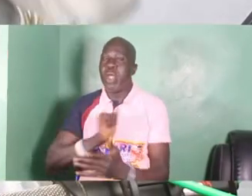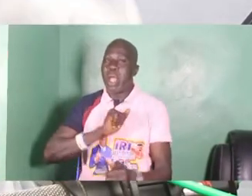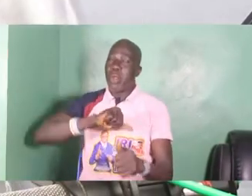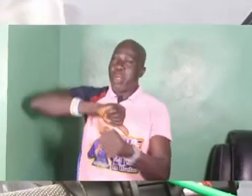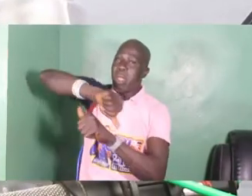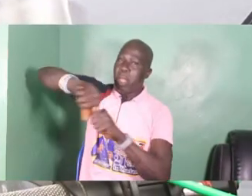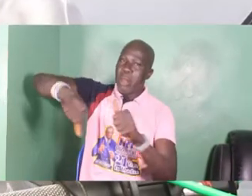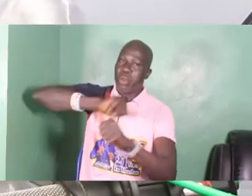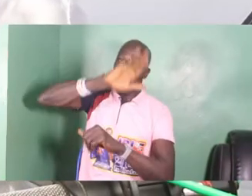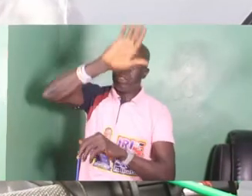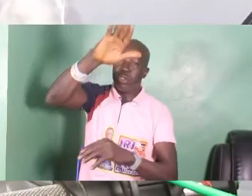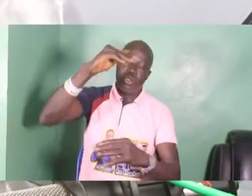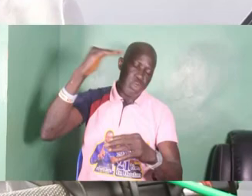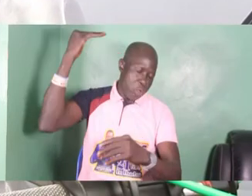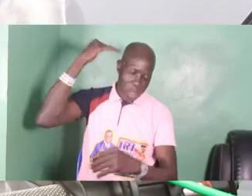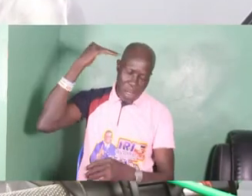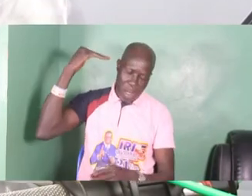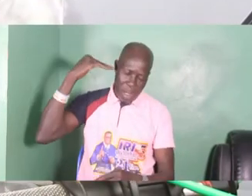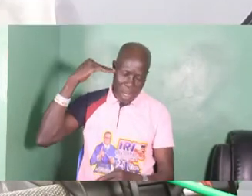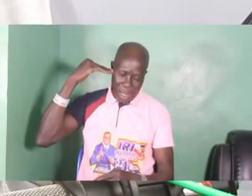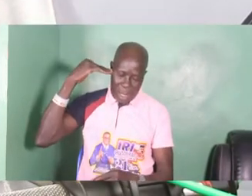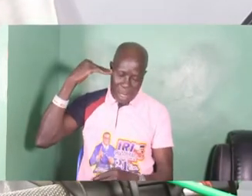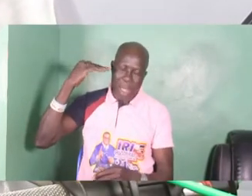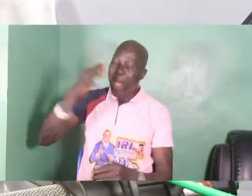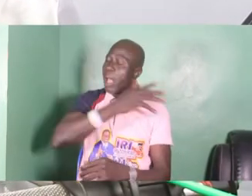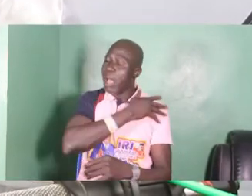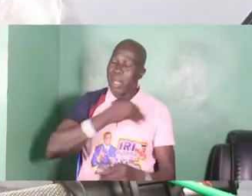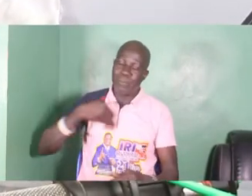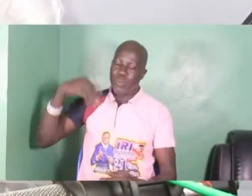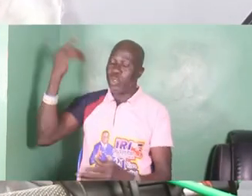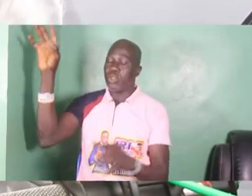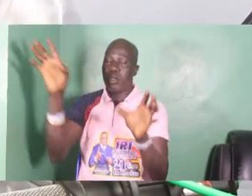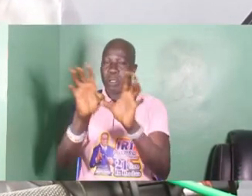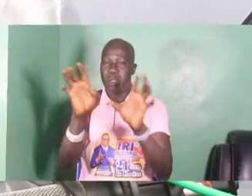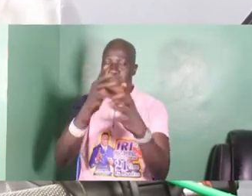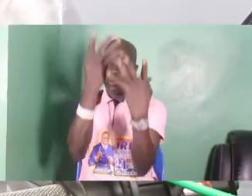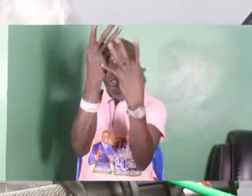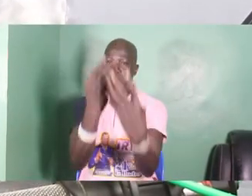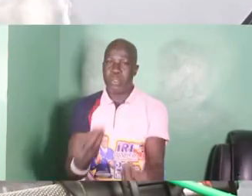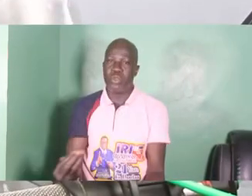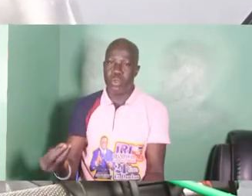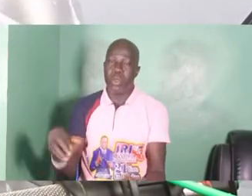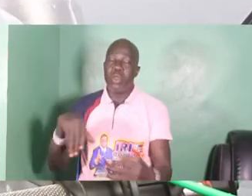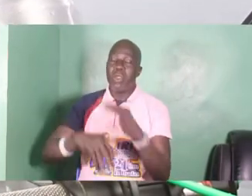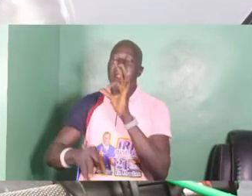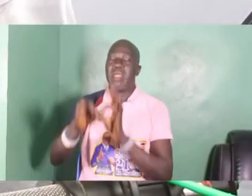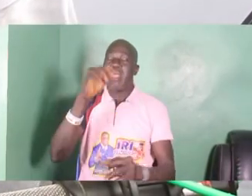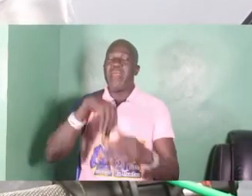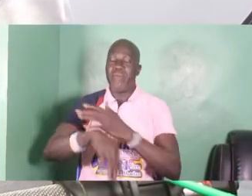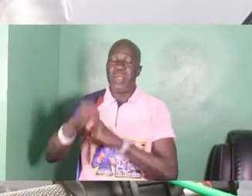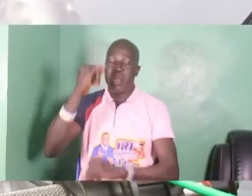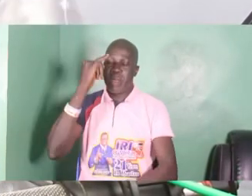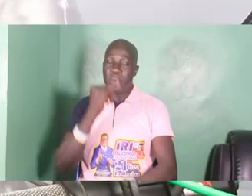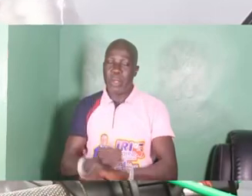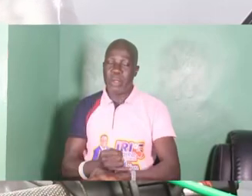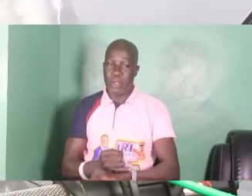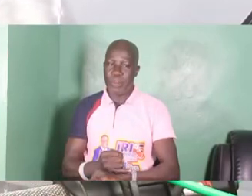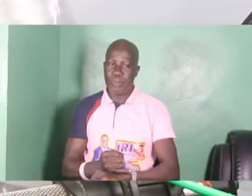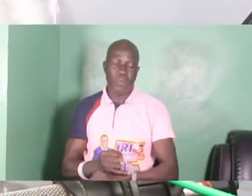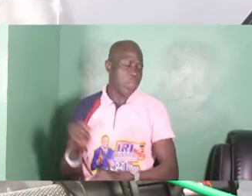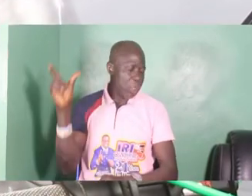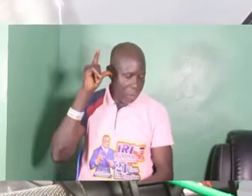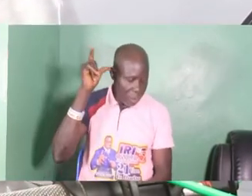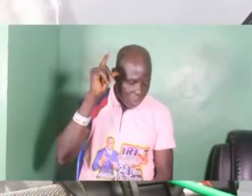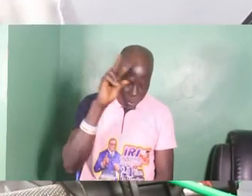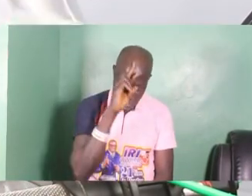òró sórí rẹ. And anoint your head. Àní ọ̀rọ̀ rẹ gbọ́dọ̀ gbọ́. I said your case must be settled. Bó o bá wà ní Ìbàdàn. If you are in Ìbàdàn. Ẹgbẹ́